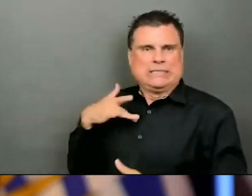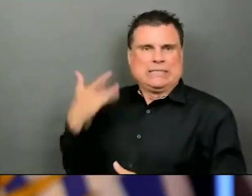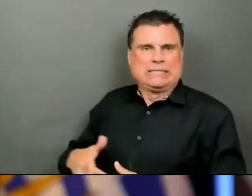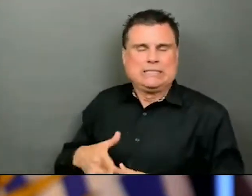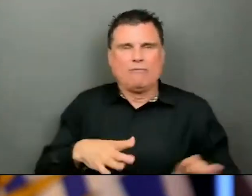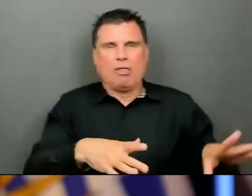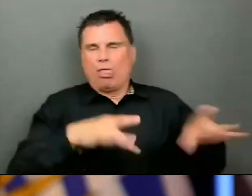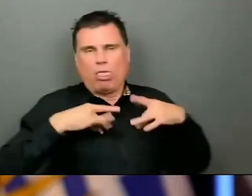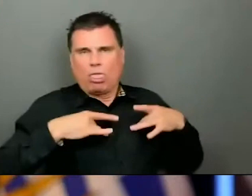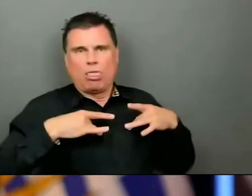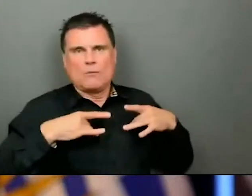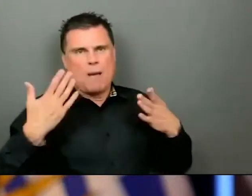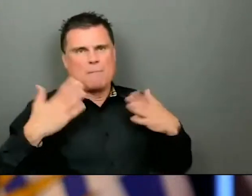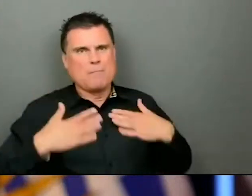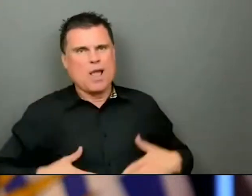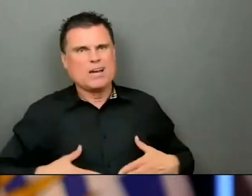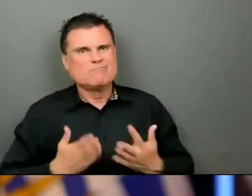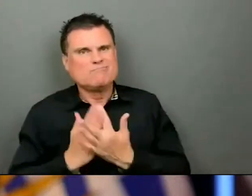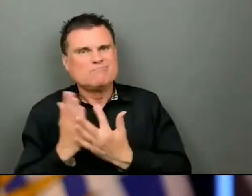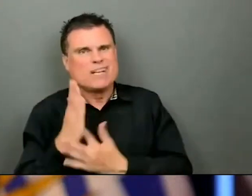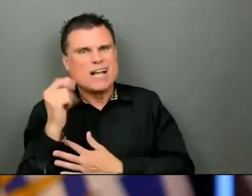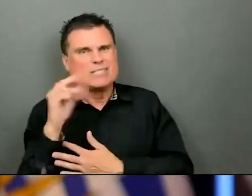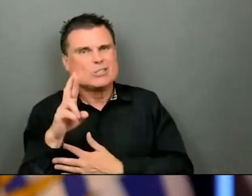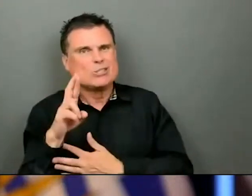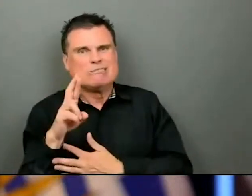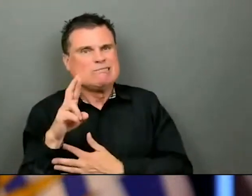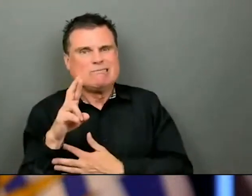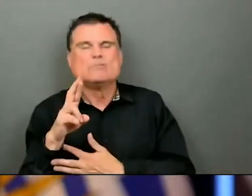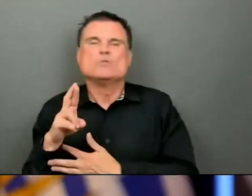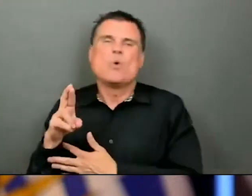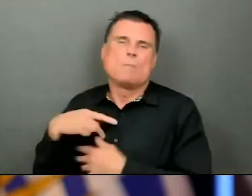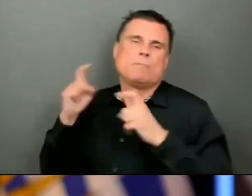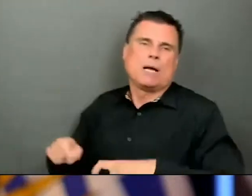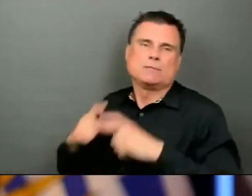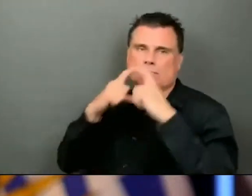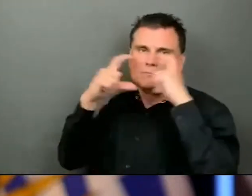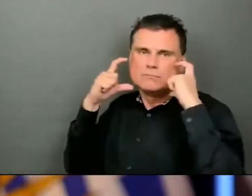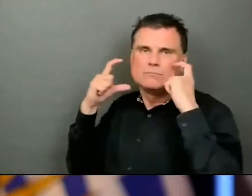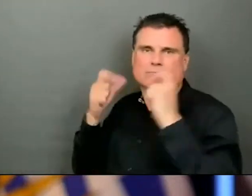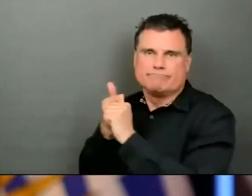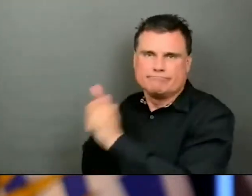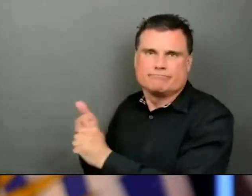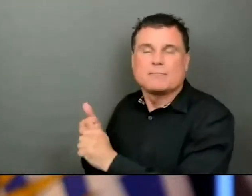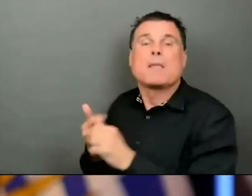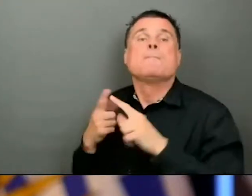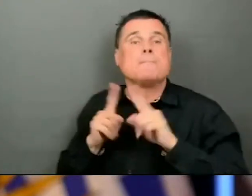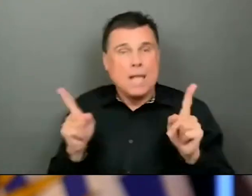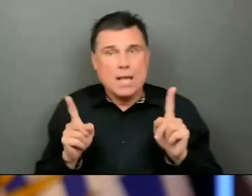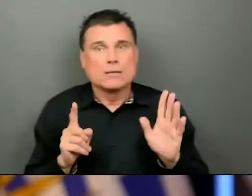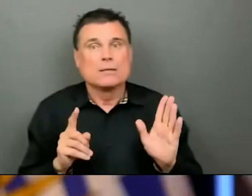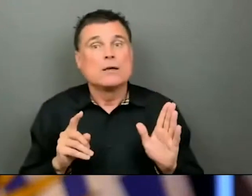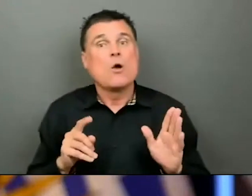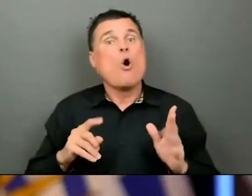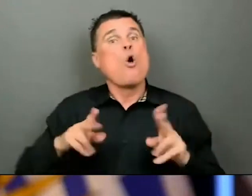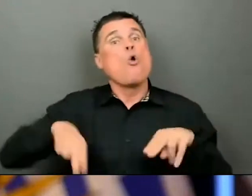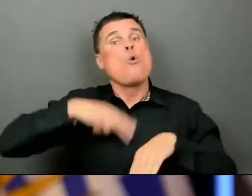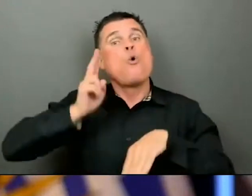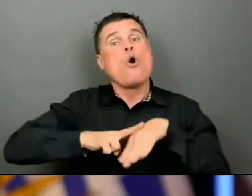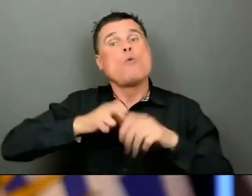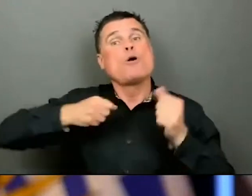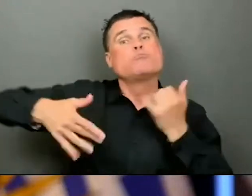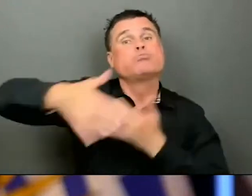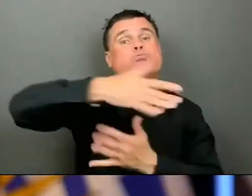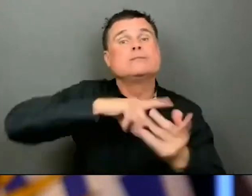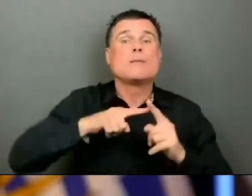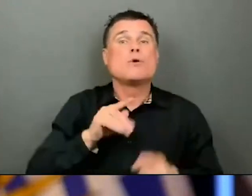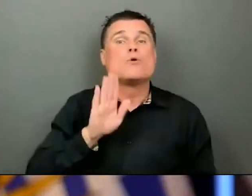little while. But it is those normal interactions that we're used to. So if your grandparents have been immunized and